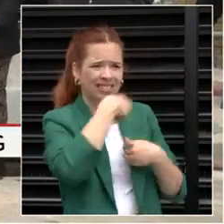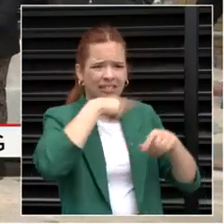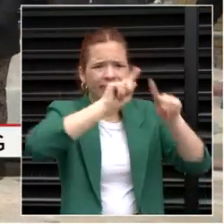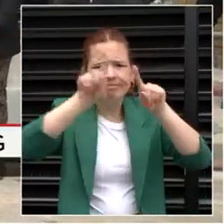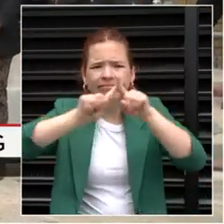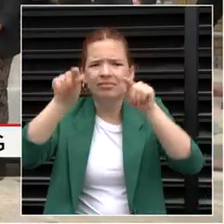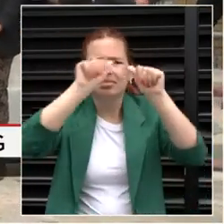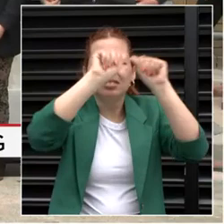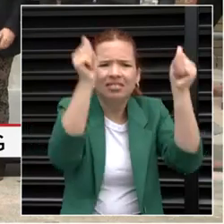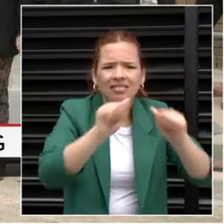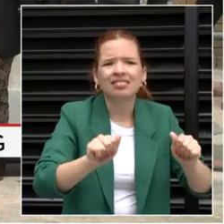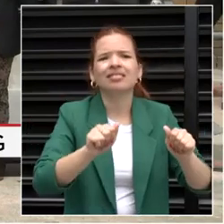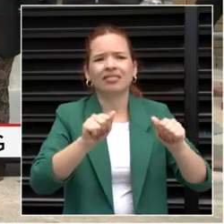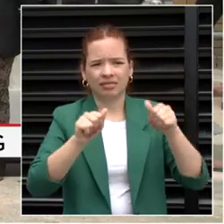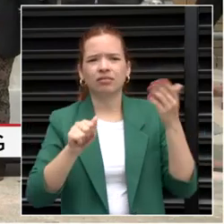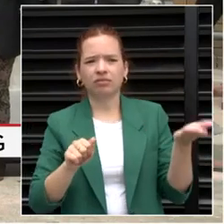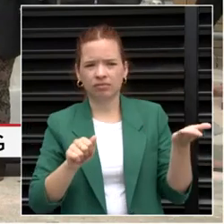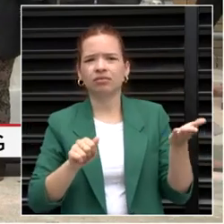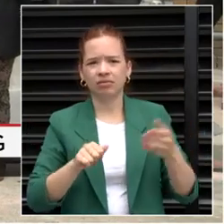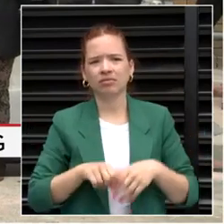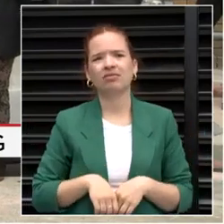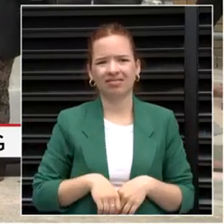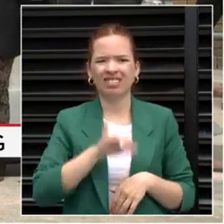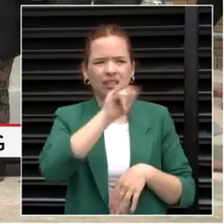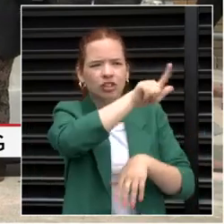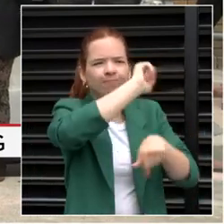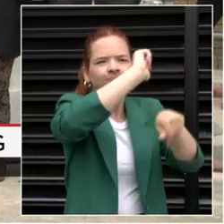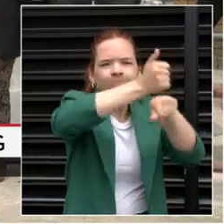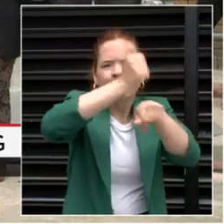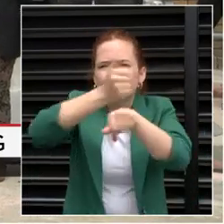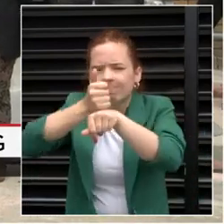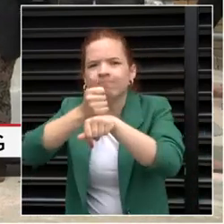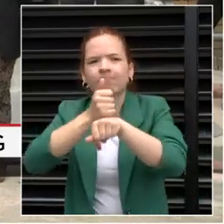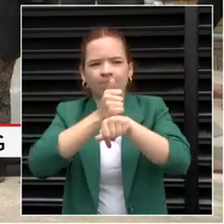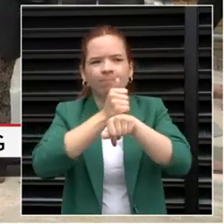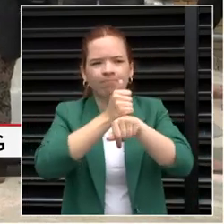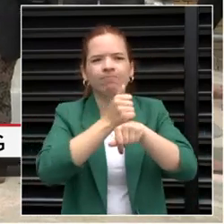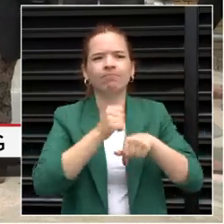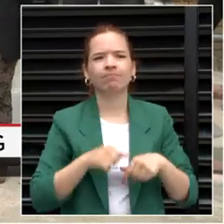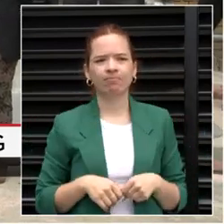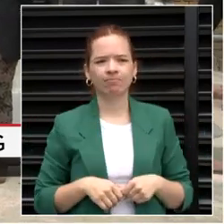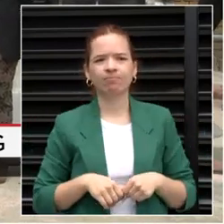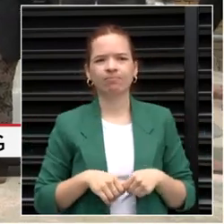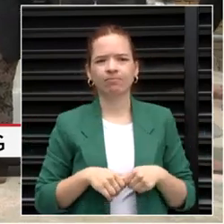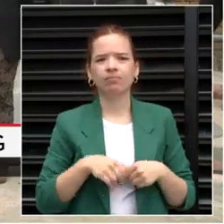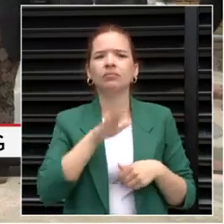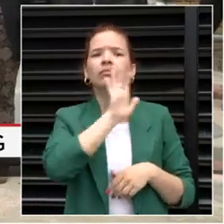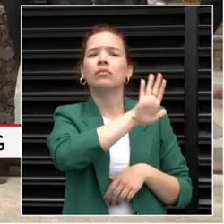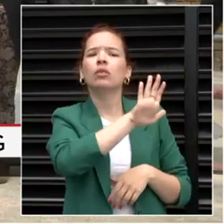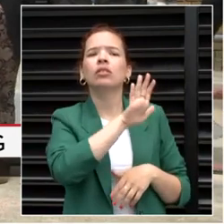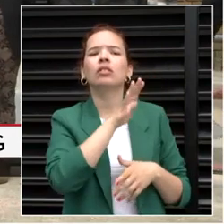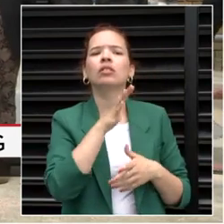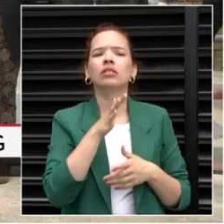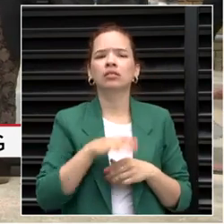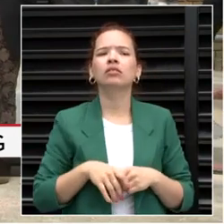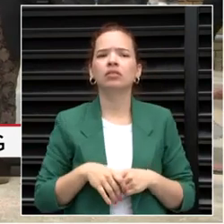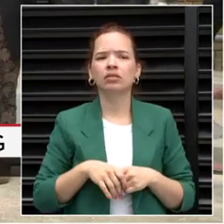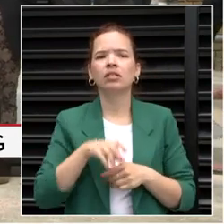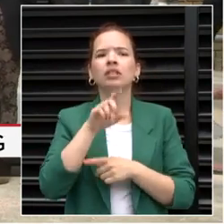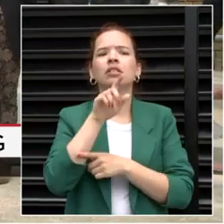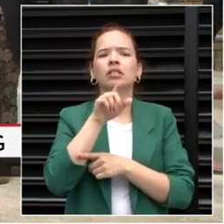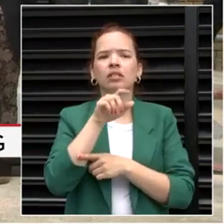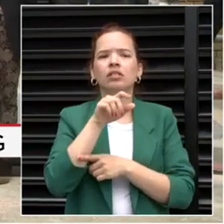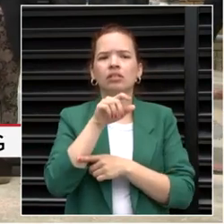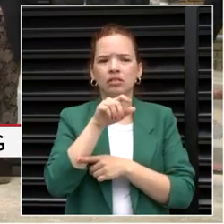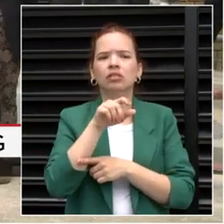classic historic artists. In fact, he was in the middle of working on Tina Turner when she passed, so that'll be out there soon.